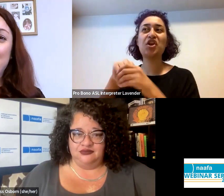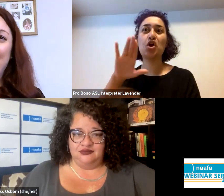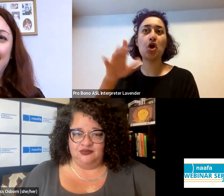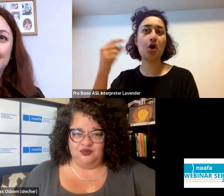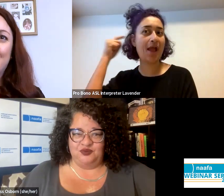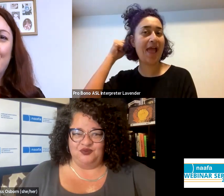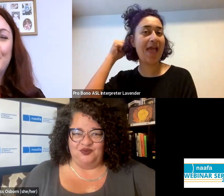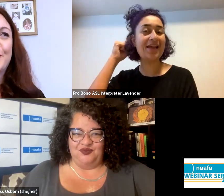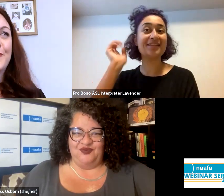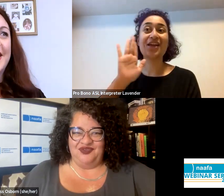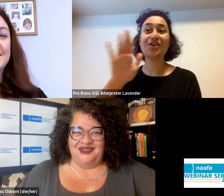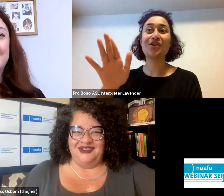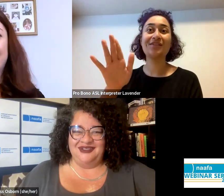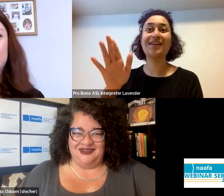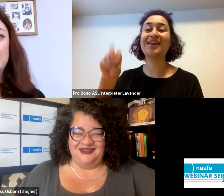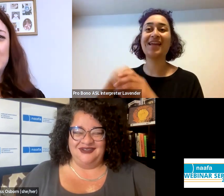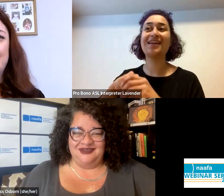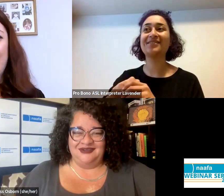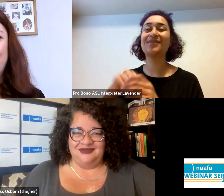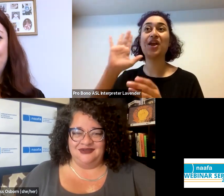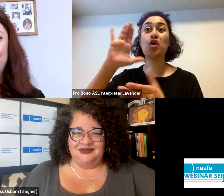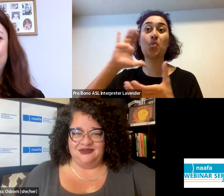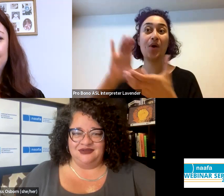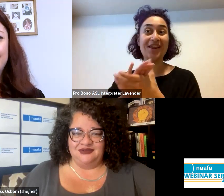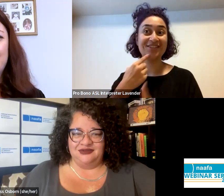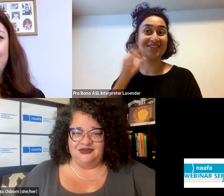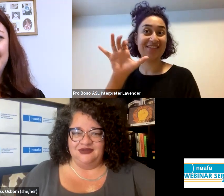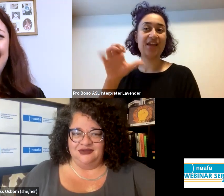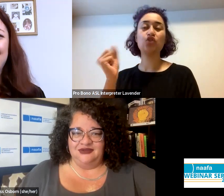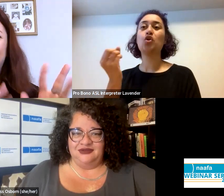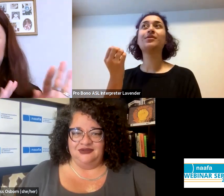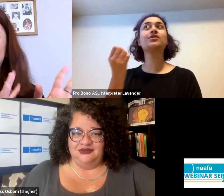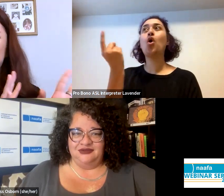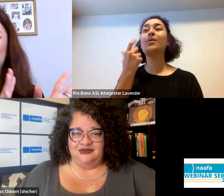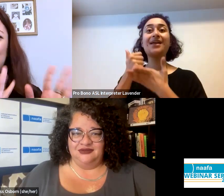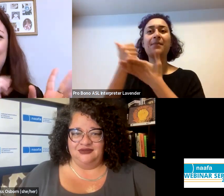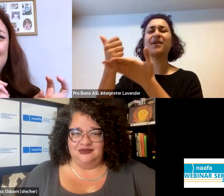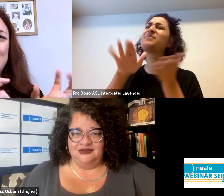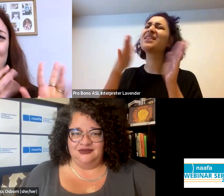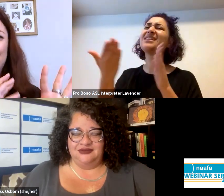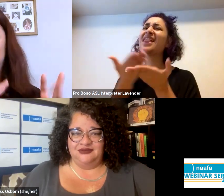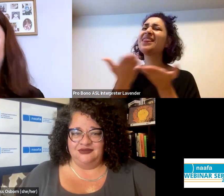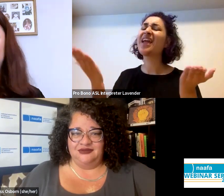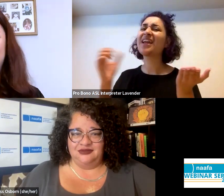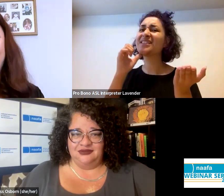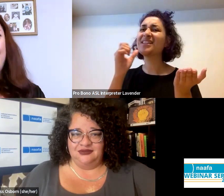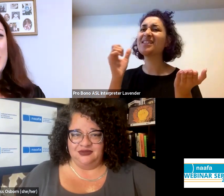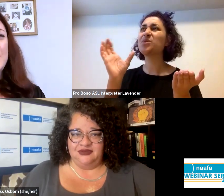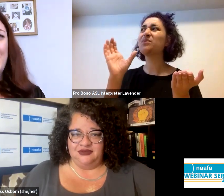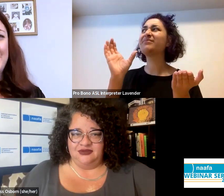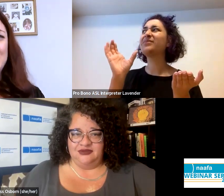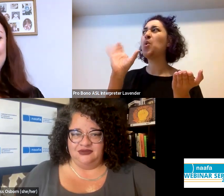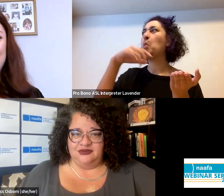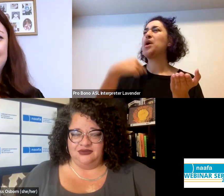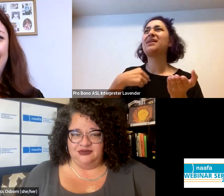speech at my wedding. So it's always just been helping people. The death stuff doesn't weird me out, and I'm